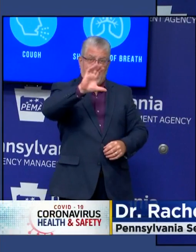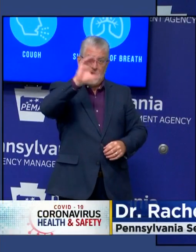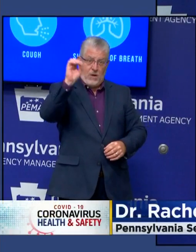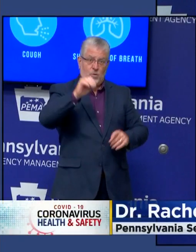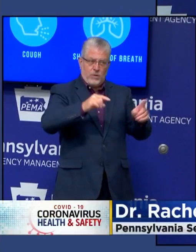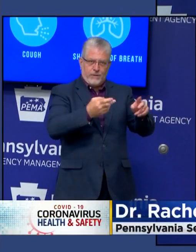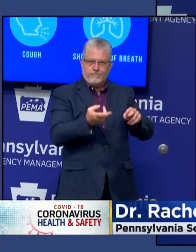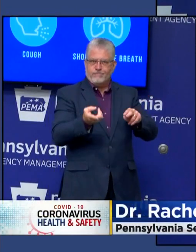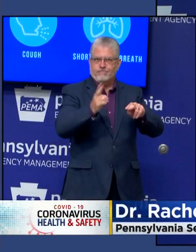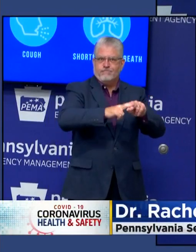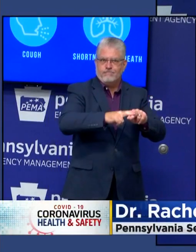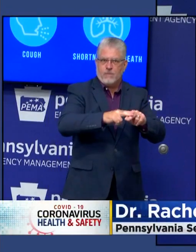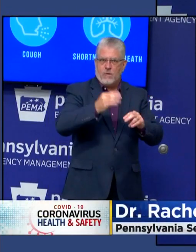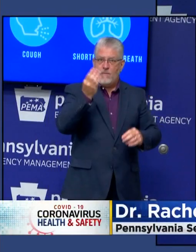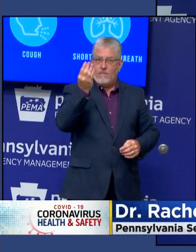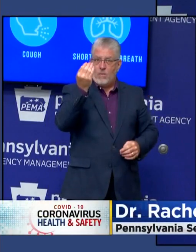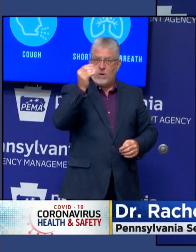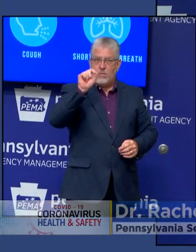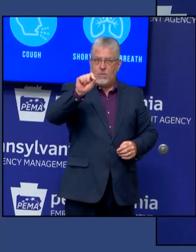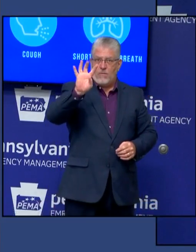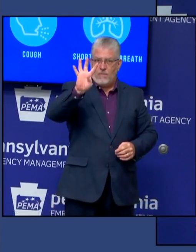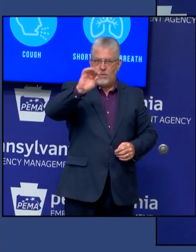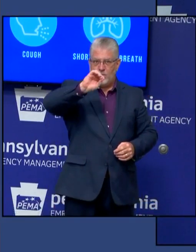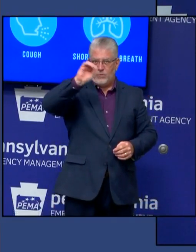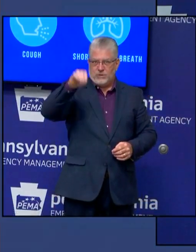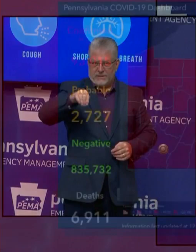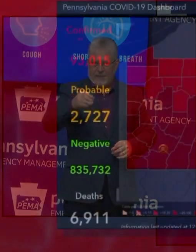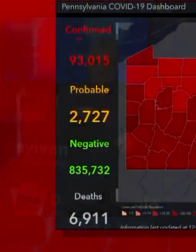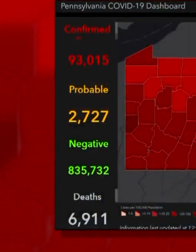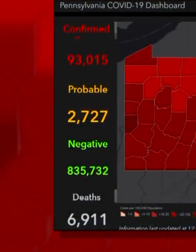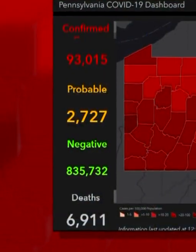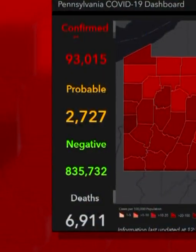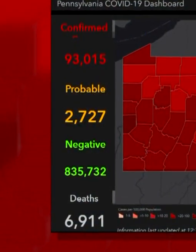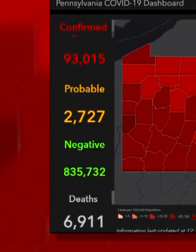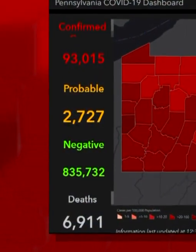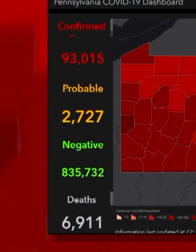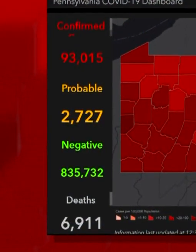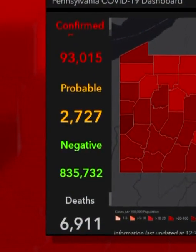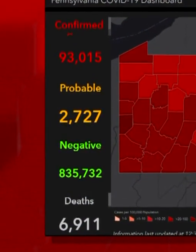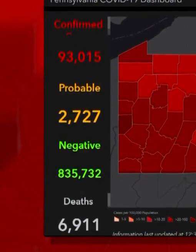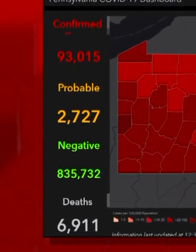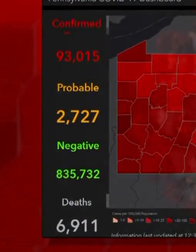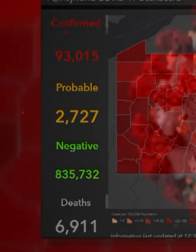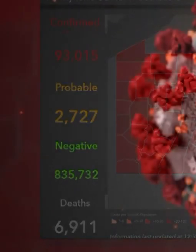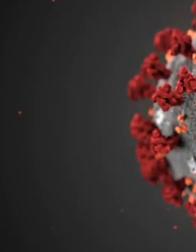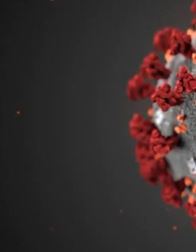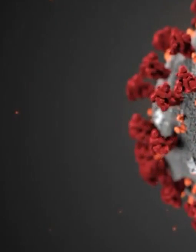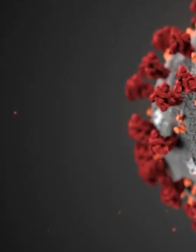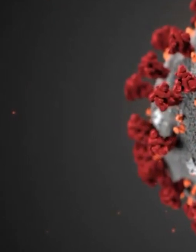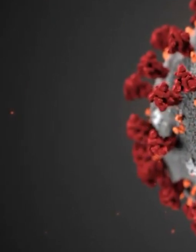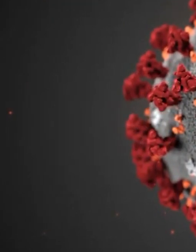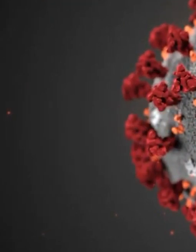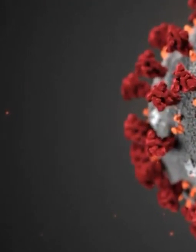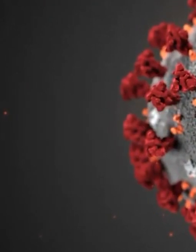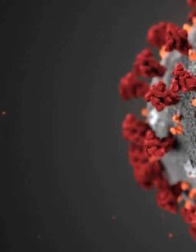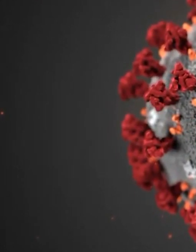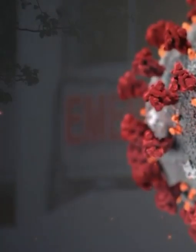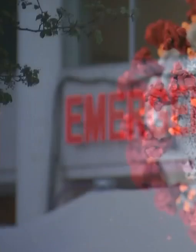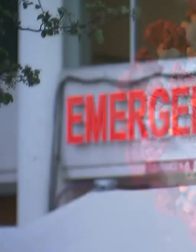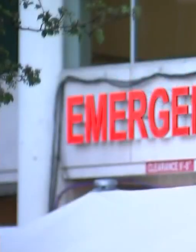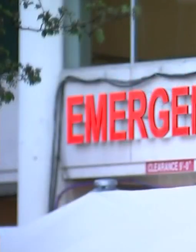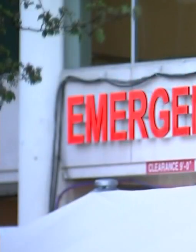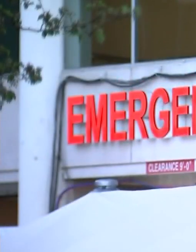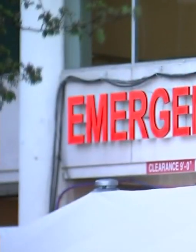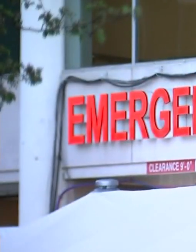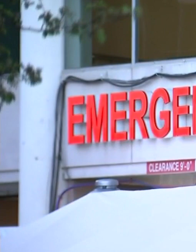Statewide, we have been seeing increases in the number of new cases of COVID-19 in Pennsylvania. Nearly half of the positive